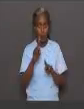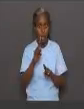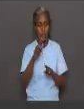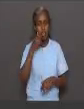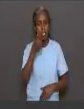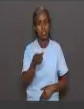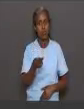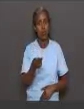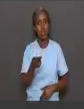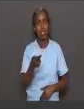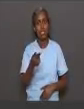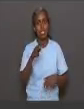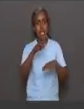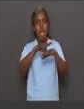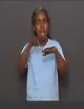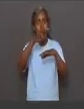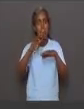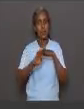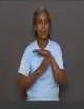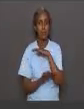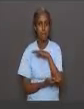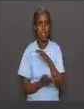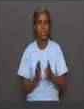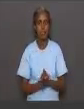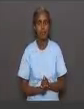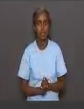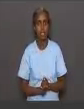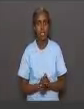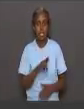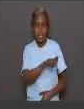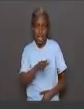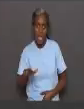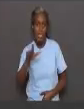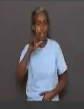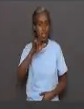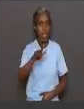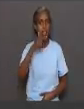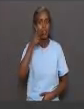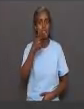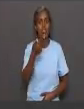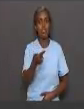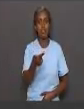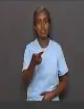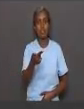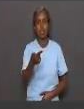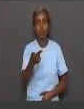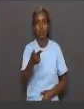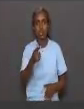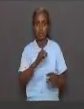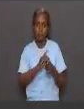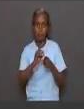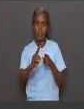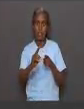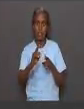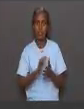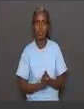R1 is called the upper base. The line L is called its